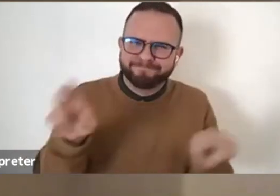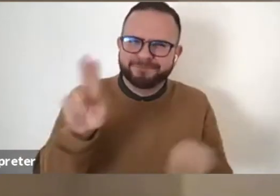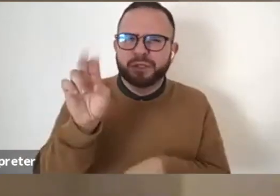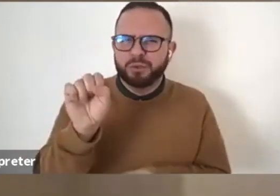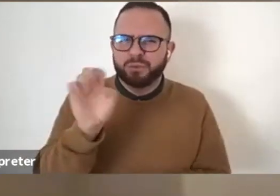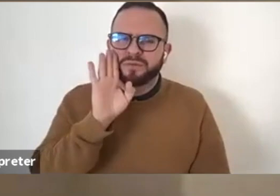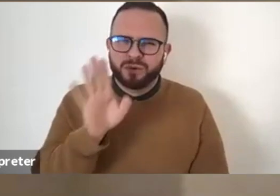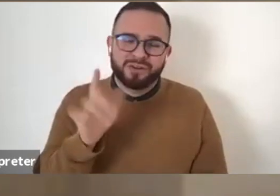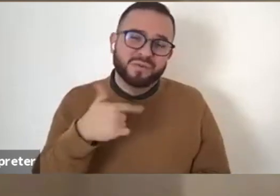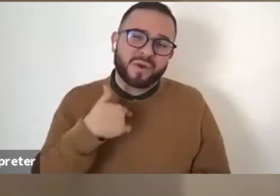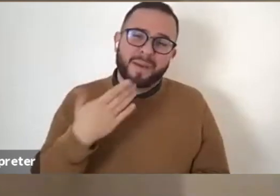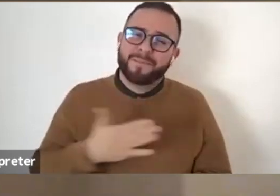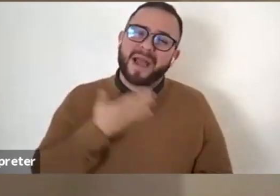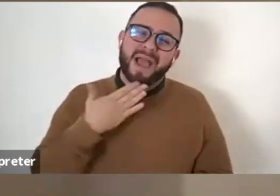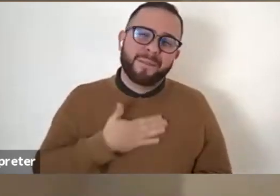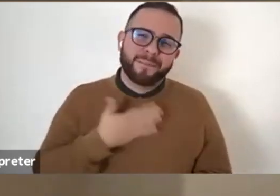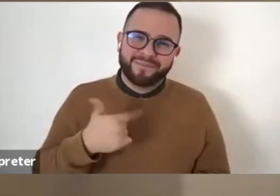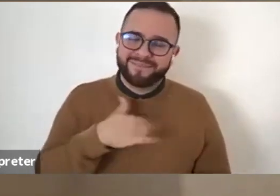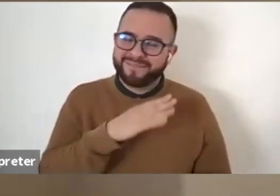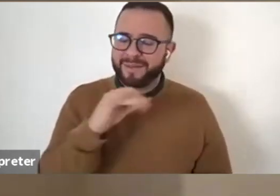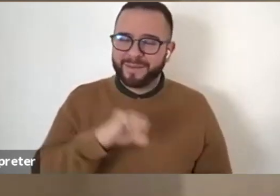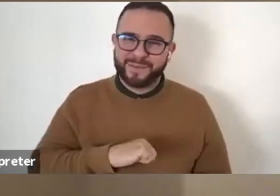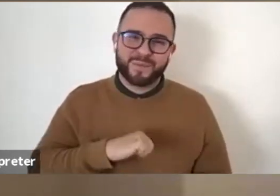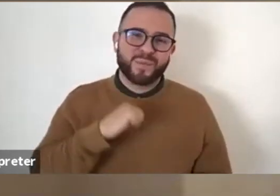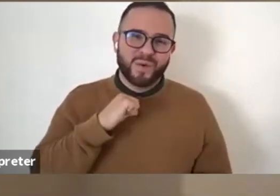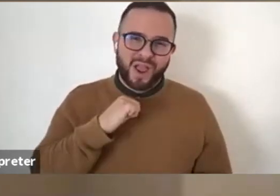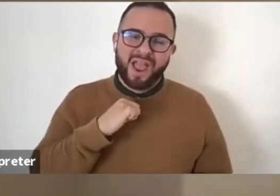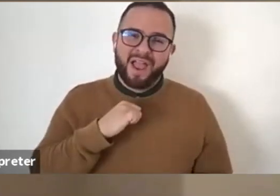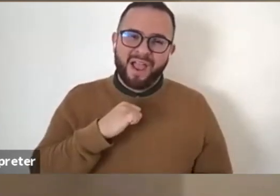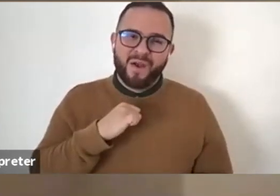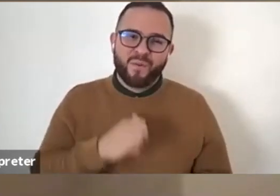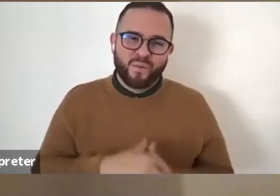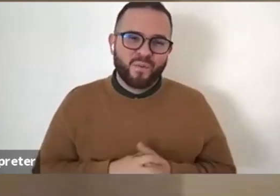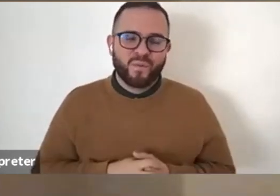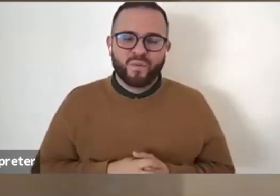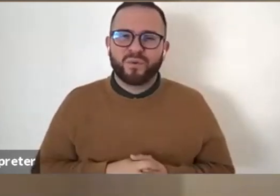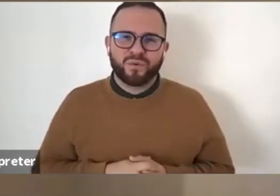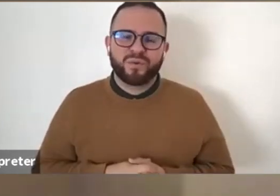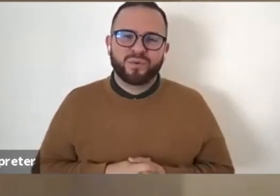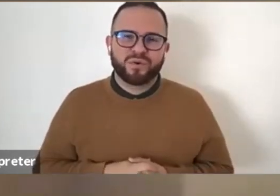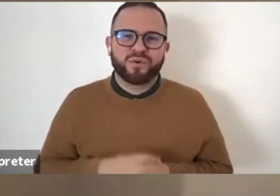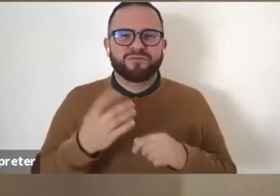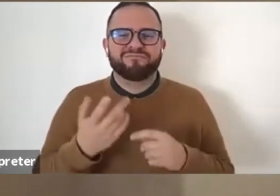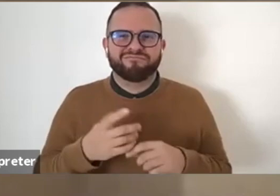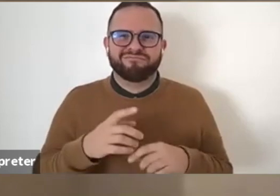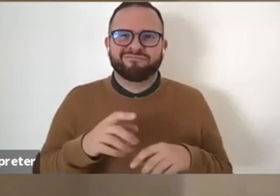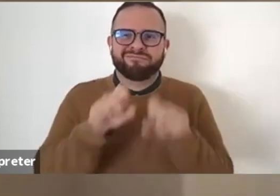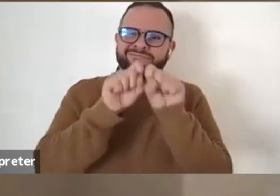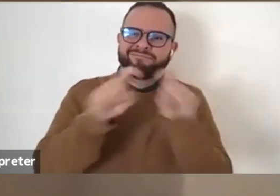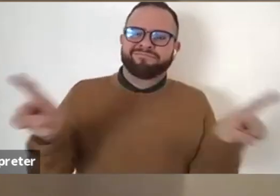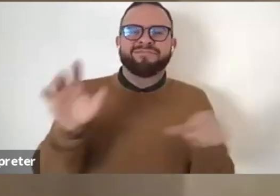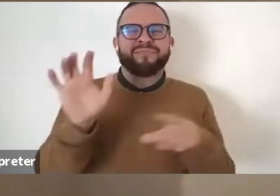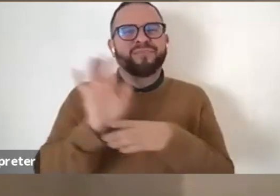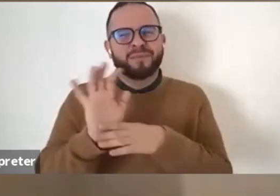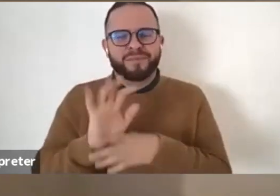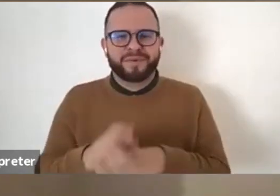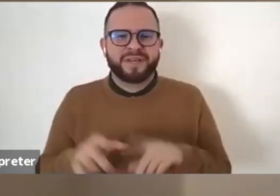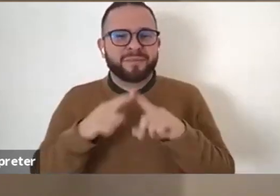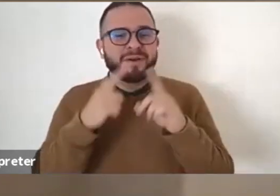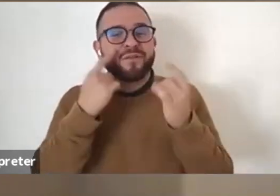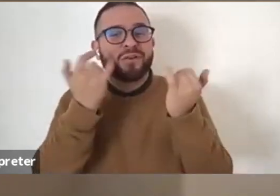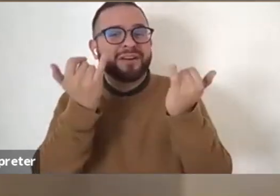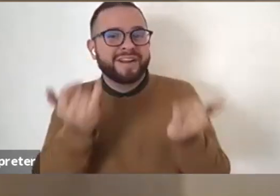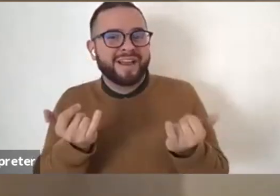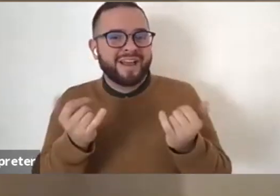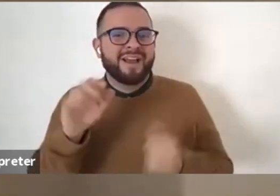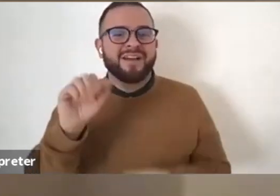happy, and I'm very proud that I have a Kino Lorber as a distributor. For now, Academy members can